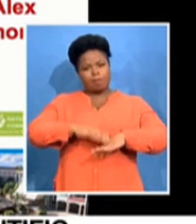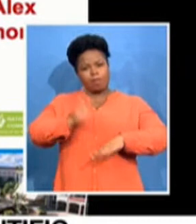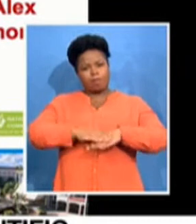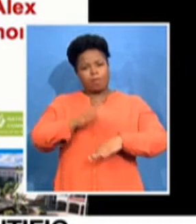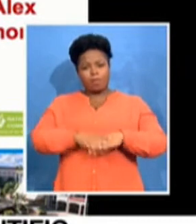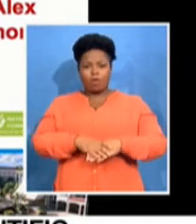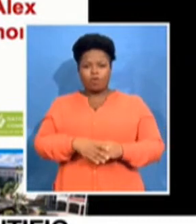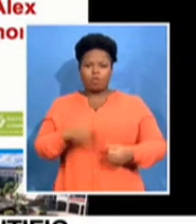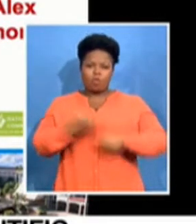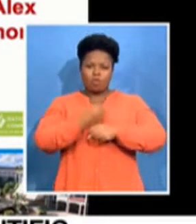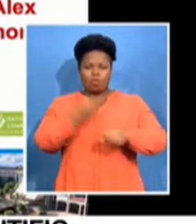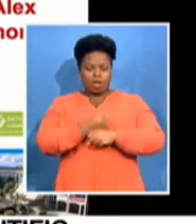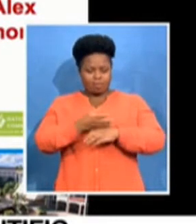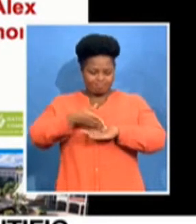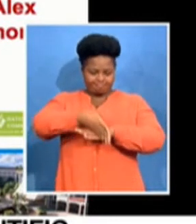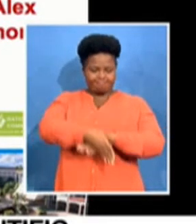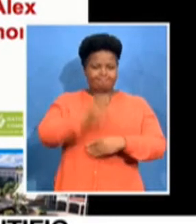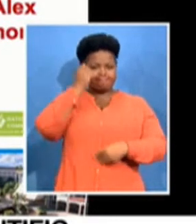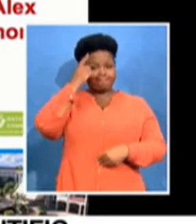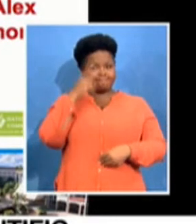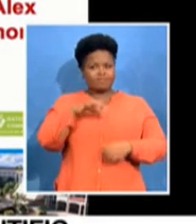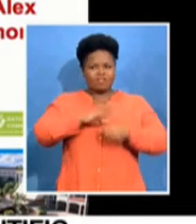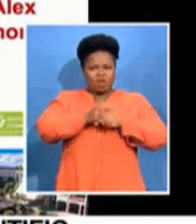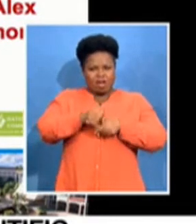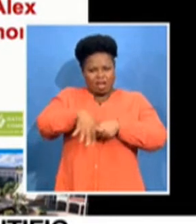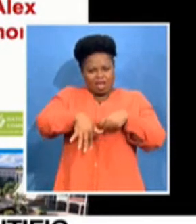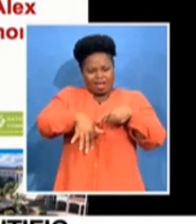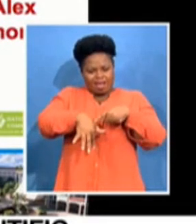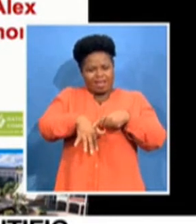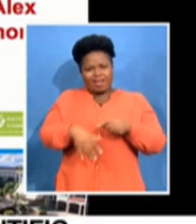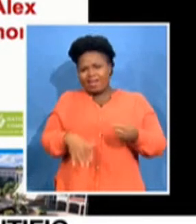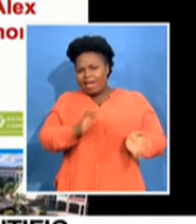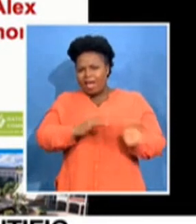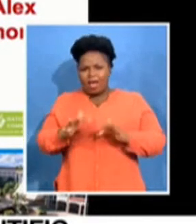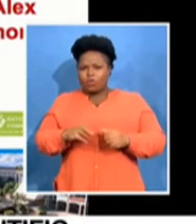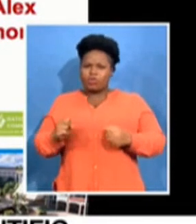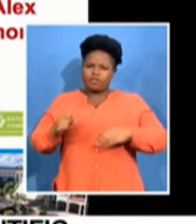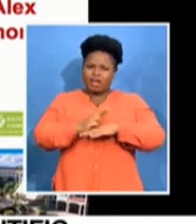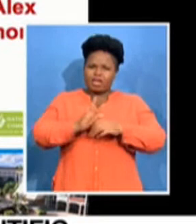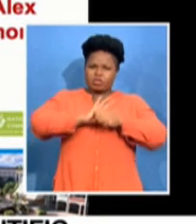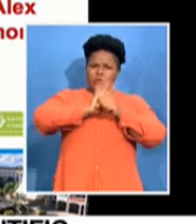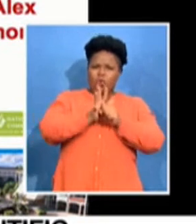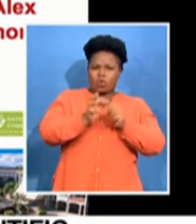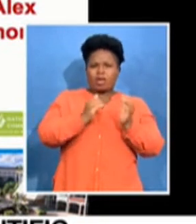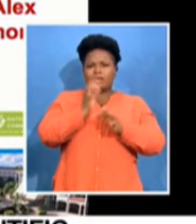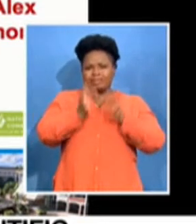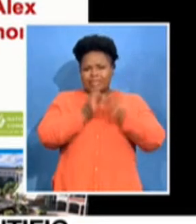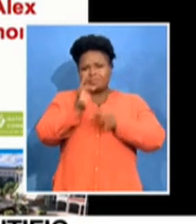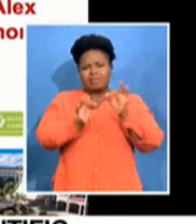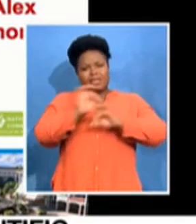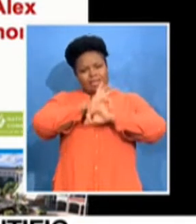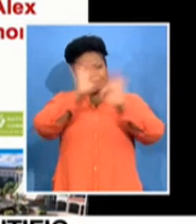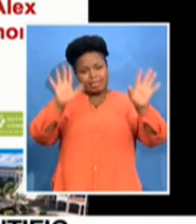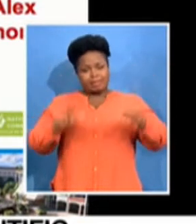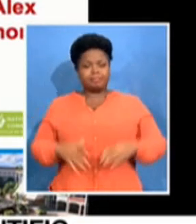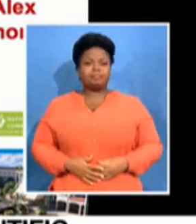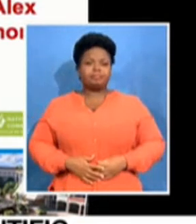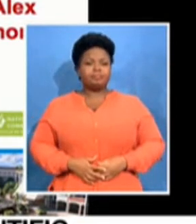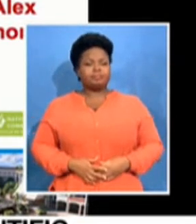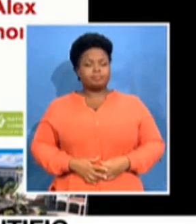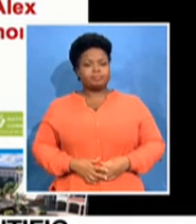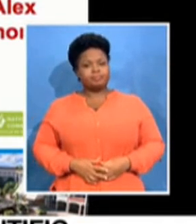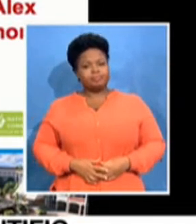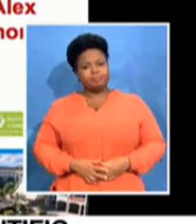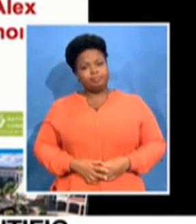real time. Yeah. So one thing that is very clear is that this advance in science doesn't